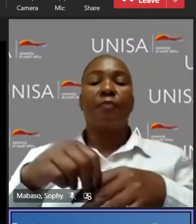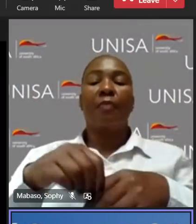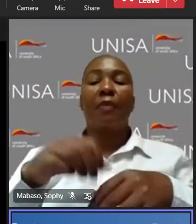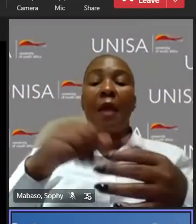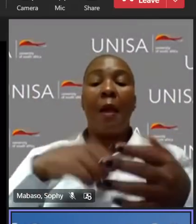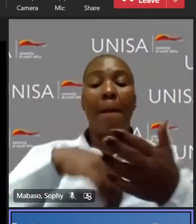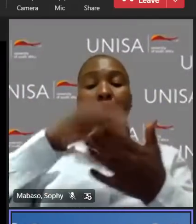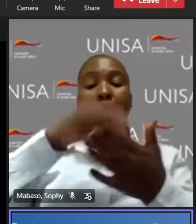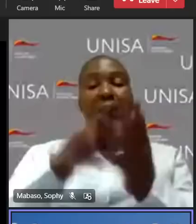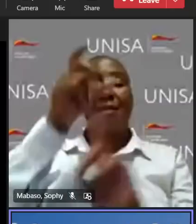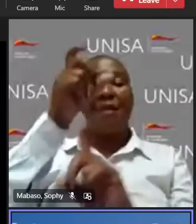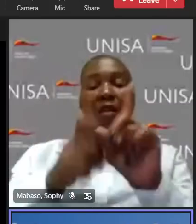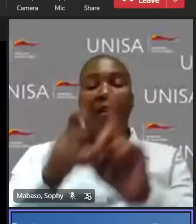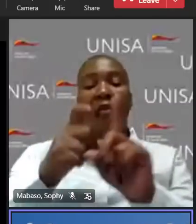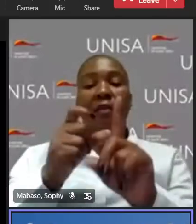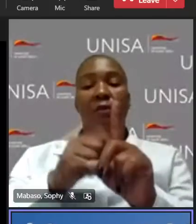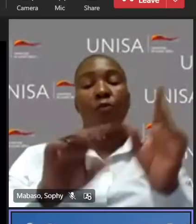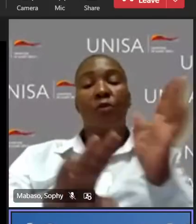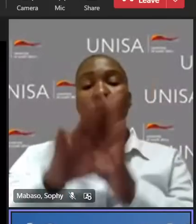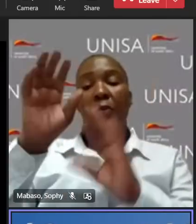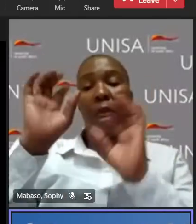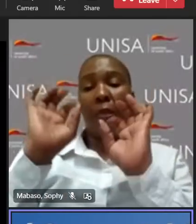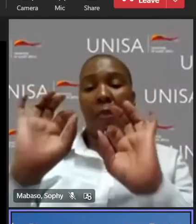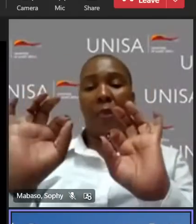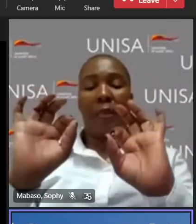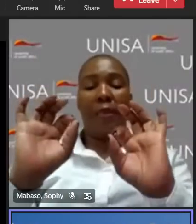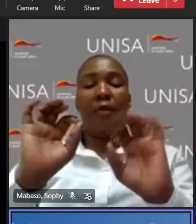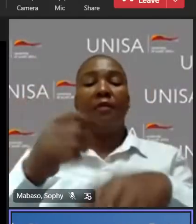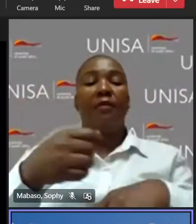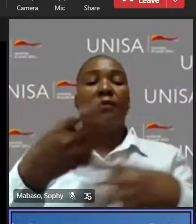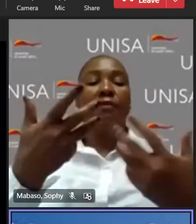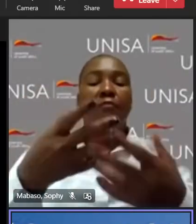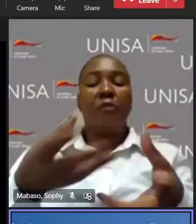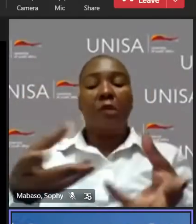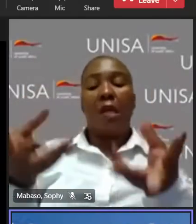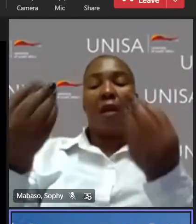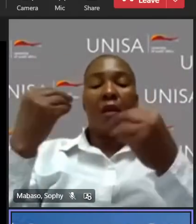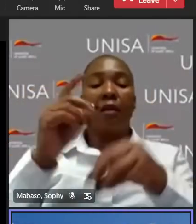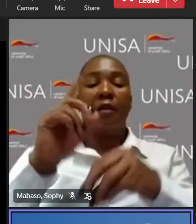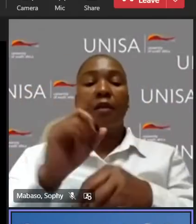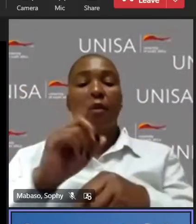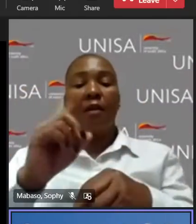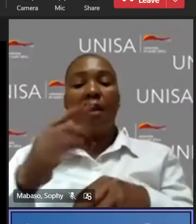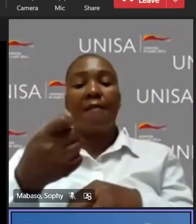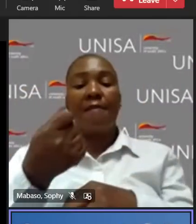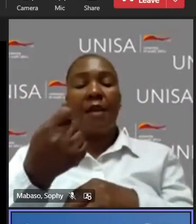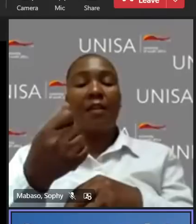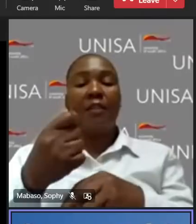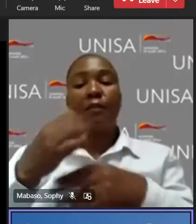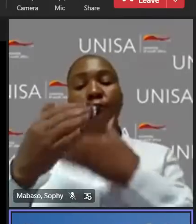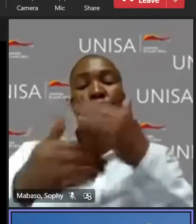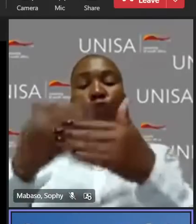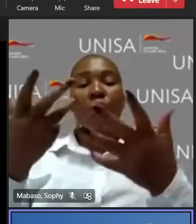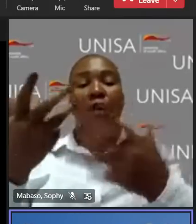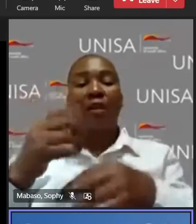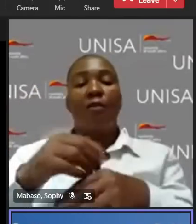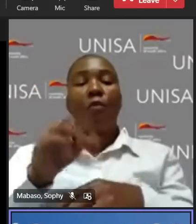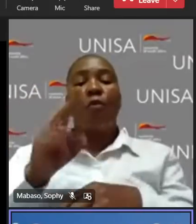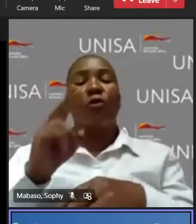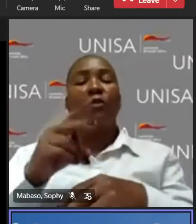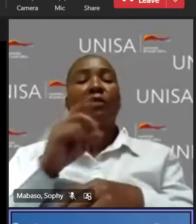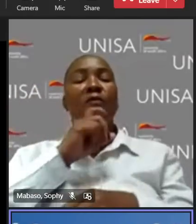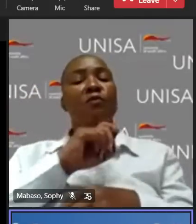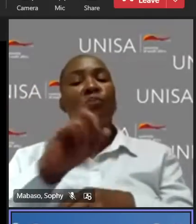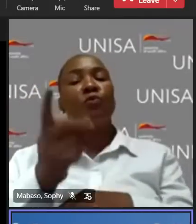Applicants who are successful, who have received funding and so on, they can also